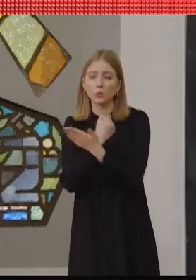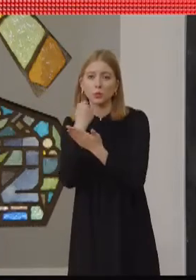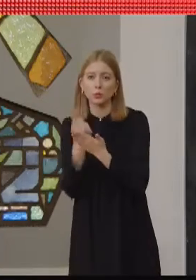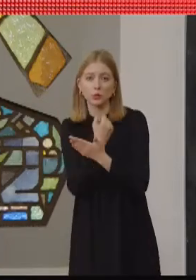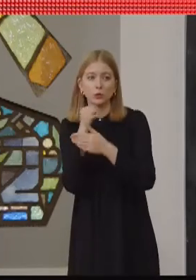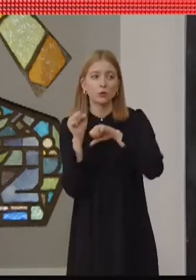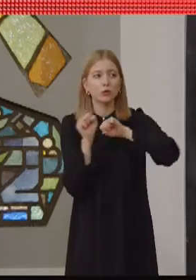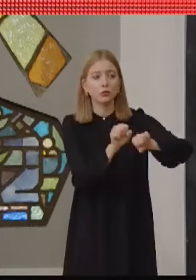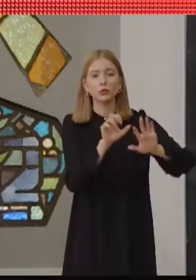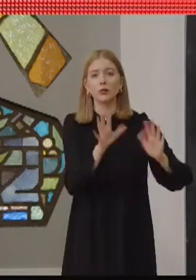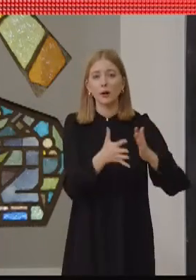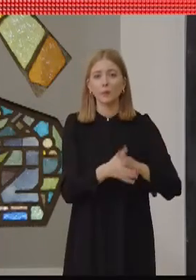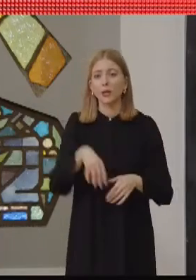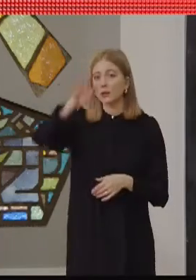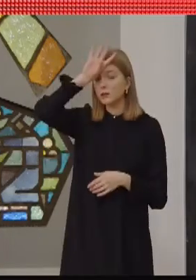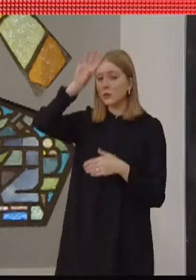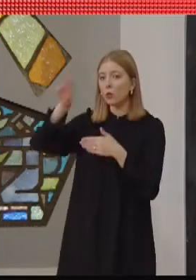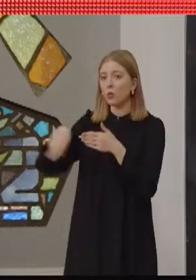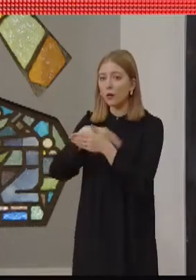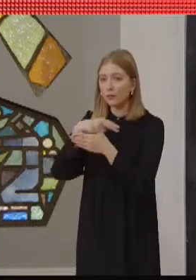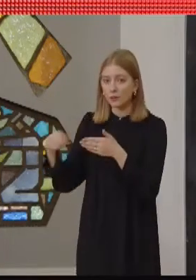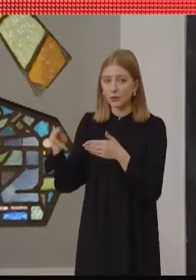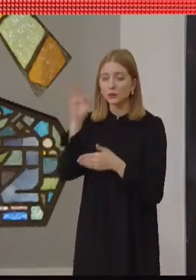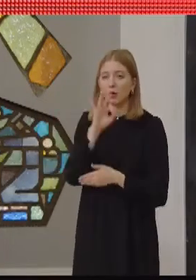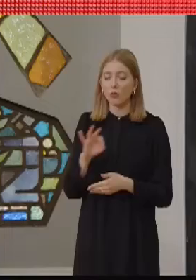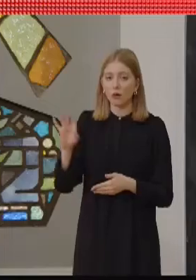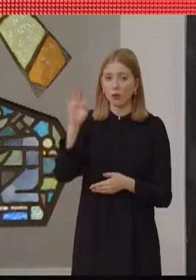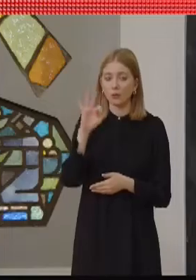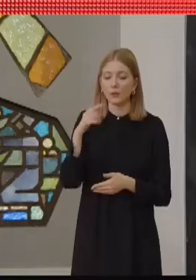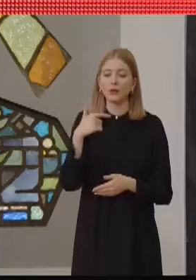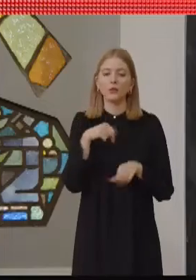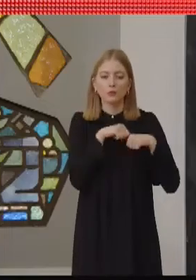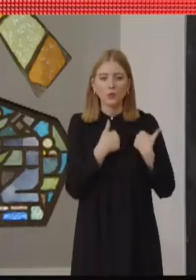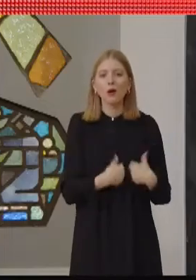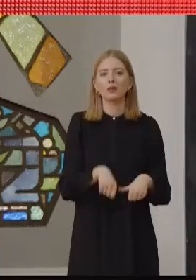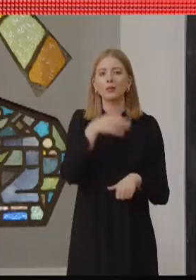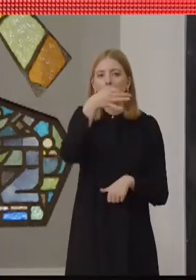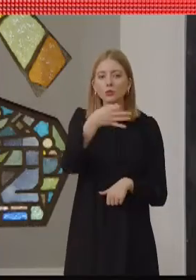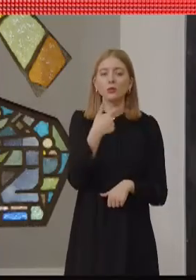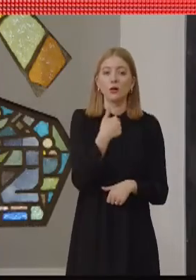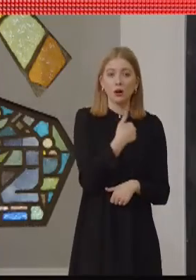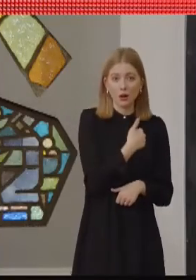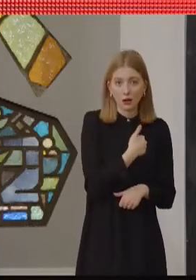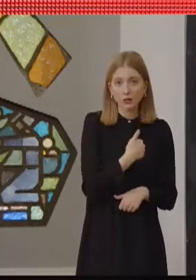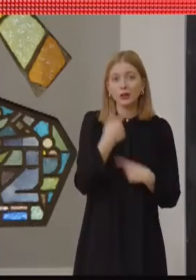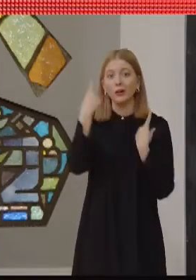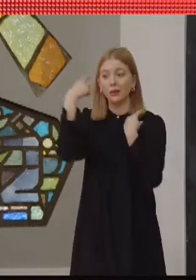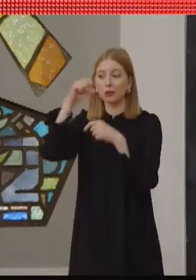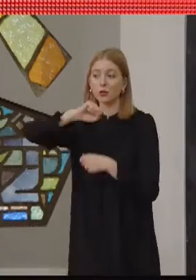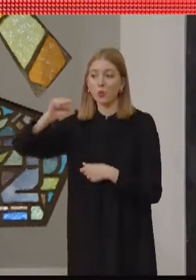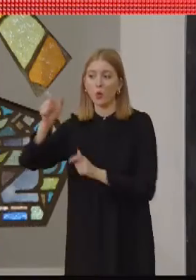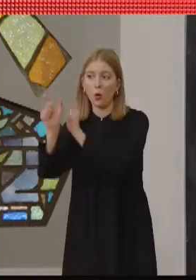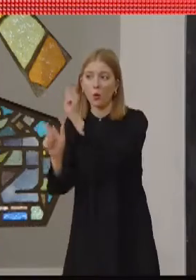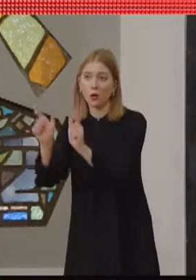this year has been very busy. Speaking about the Istanbul Convention, me and